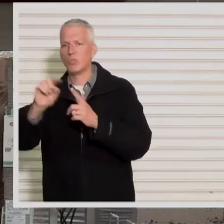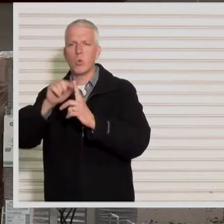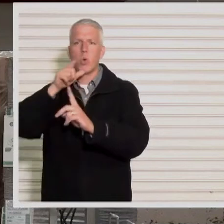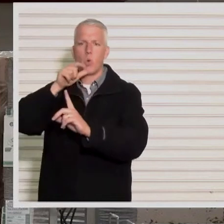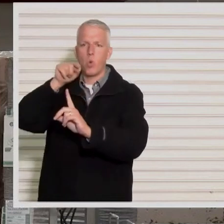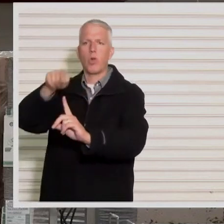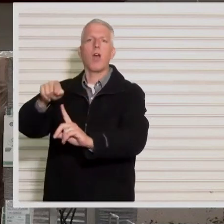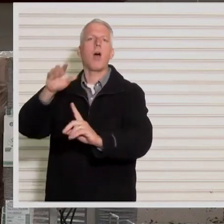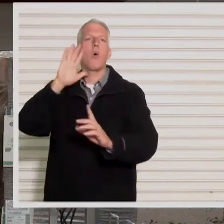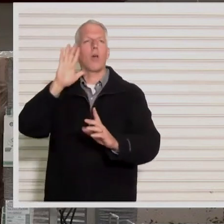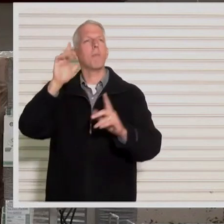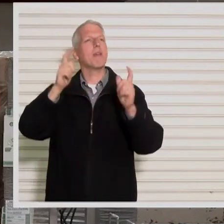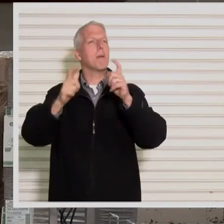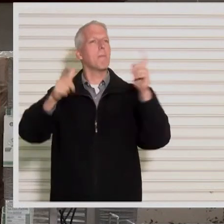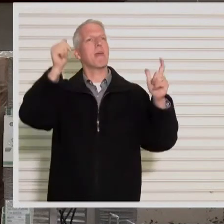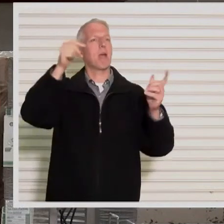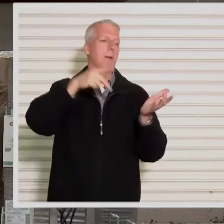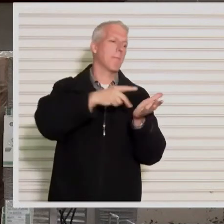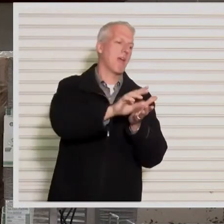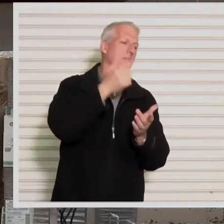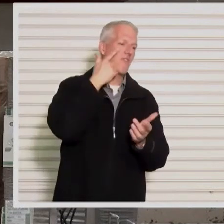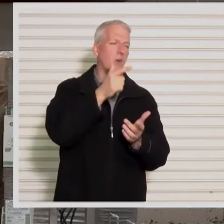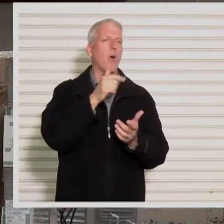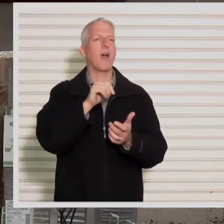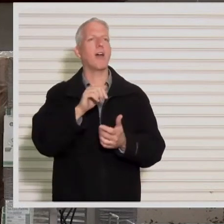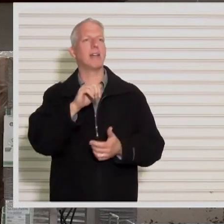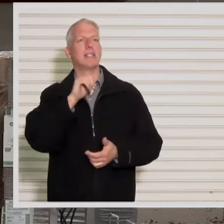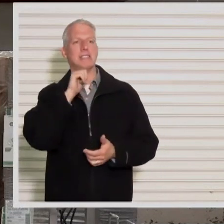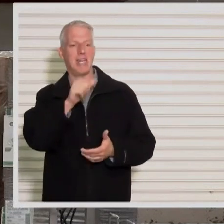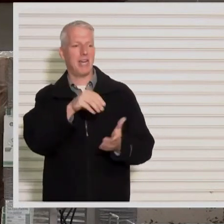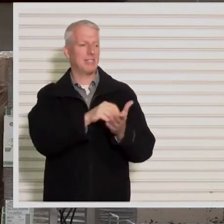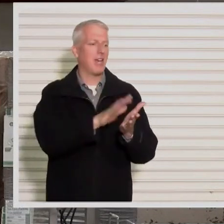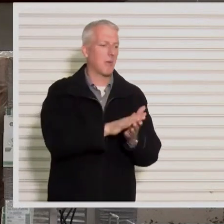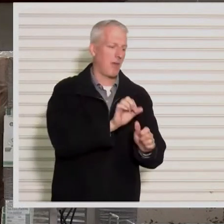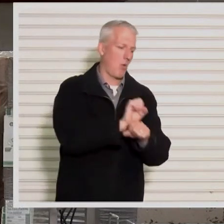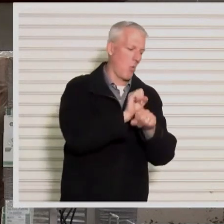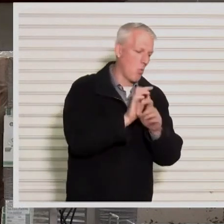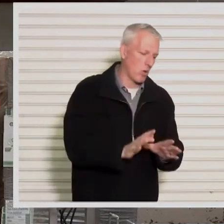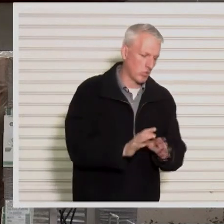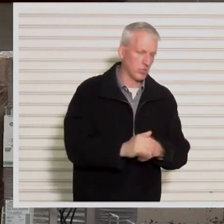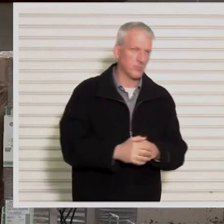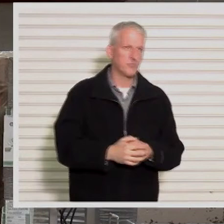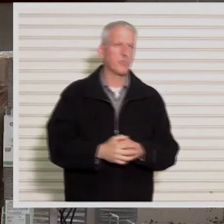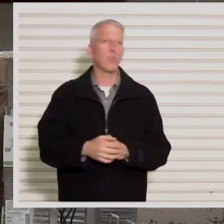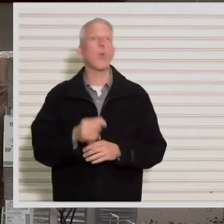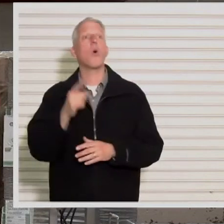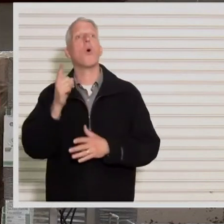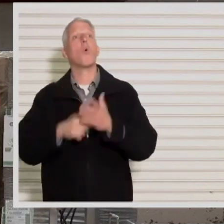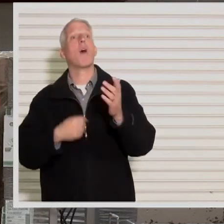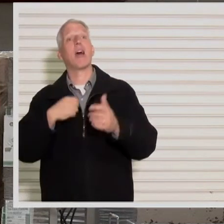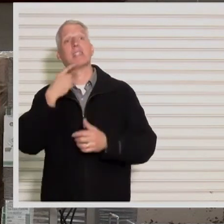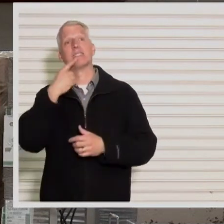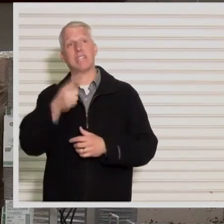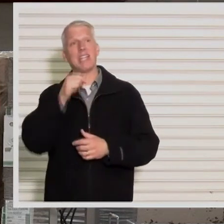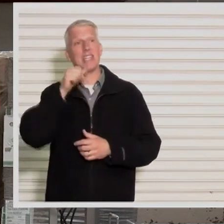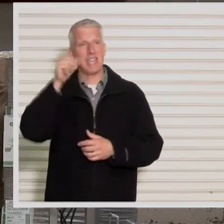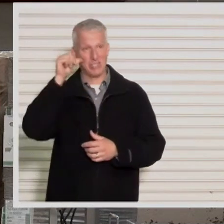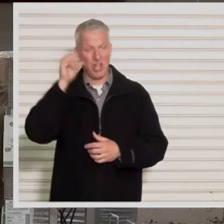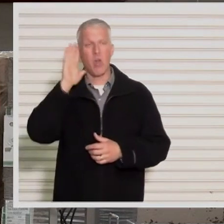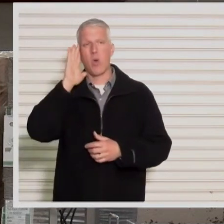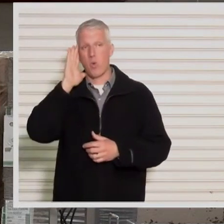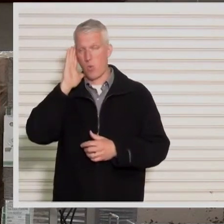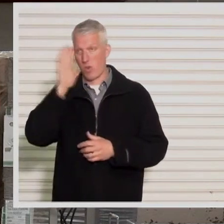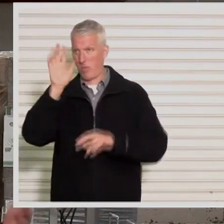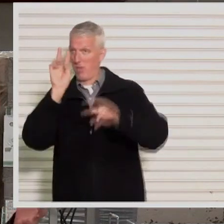be larger payments for undocumented workers who file taxes? So what I said yesterday, that's one component of what I said. I said we were